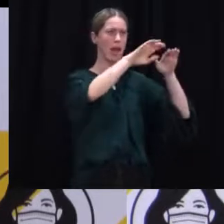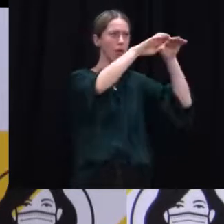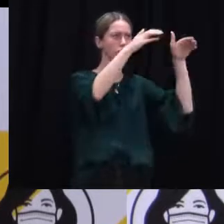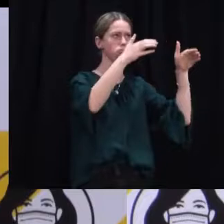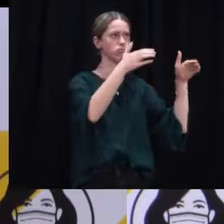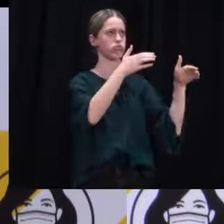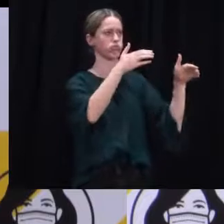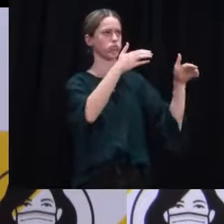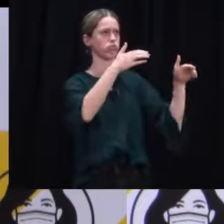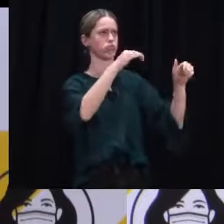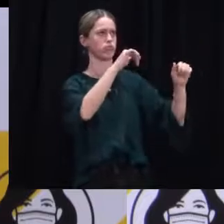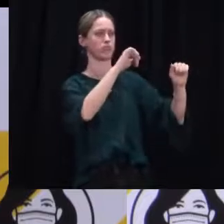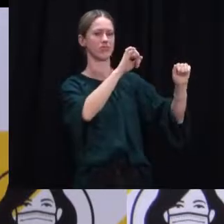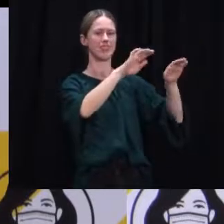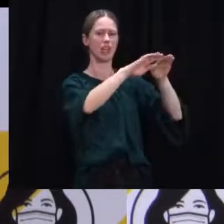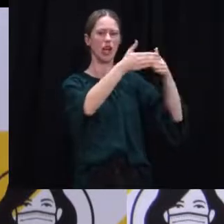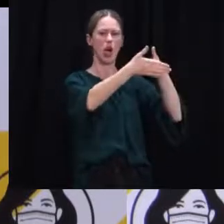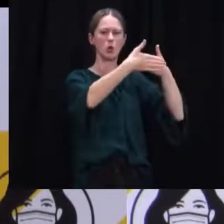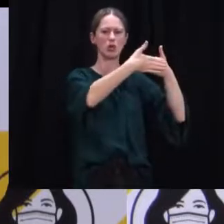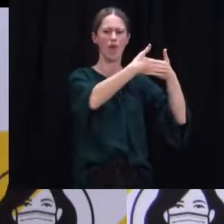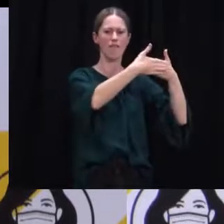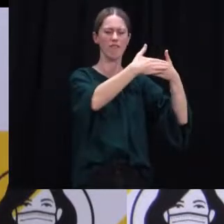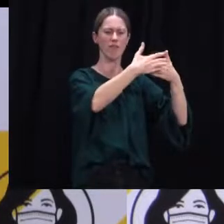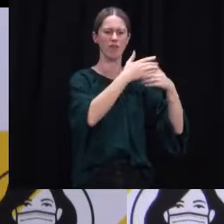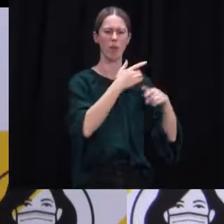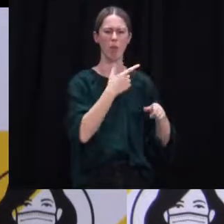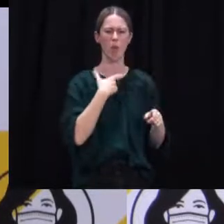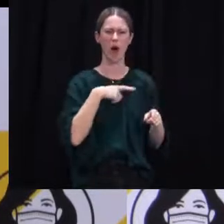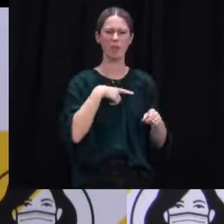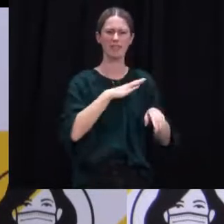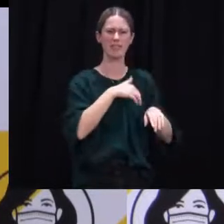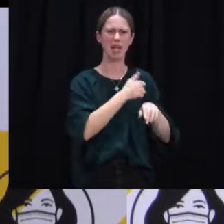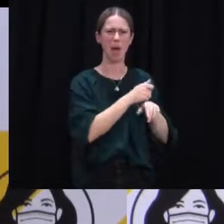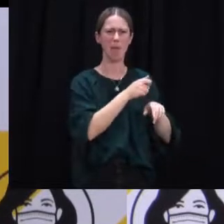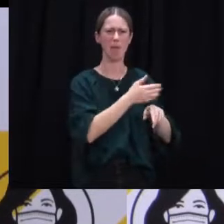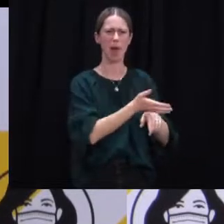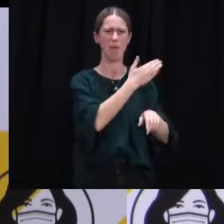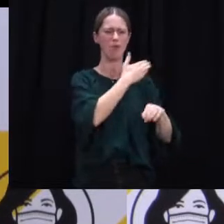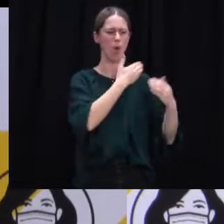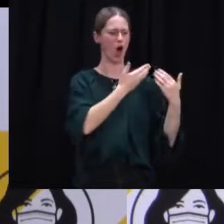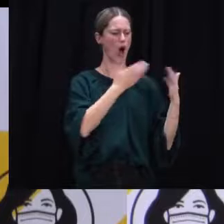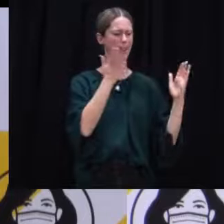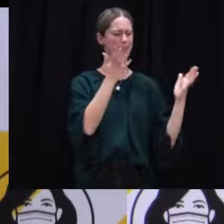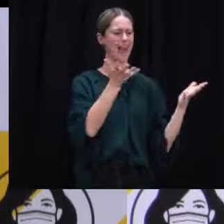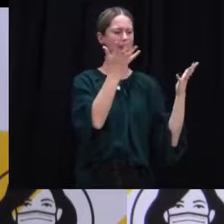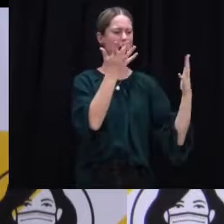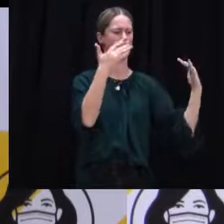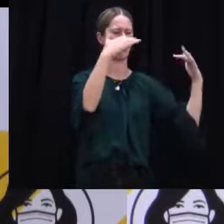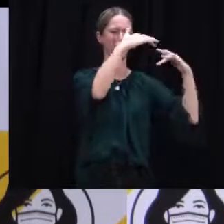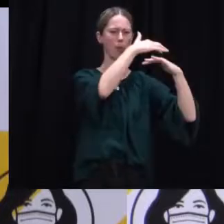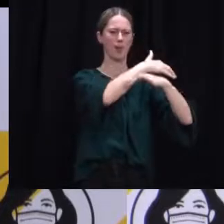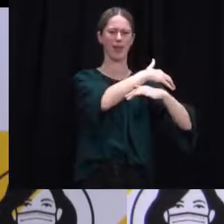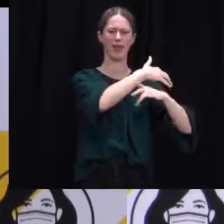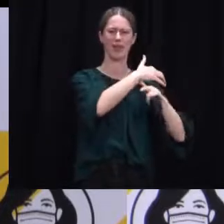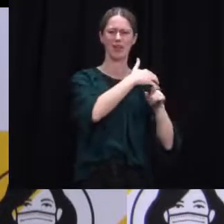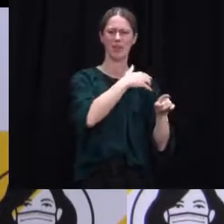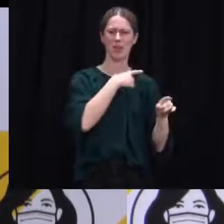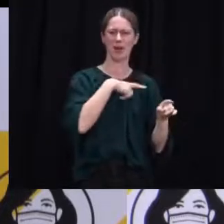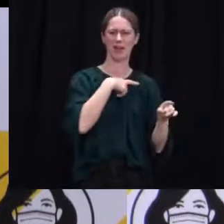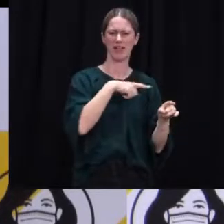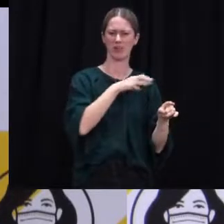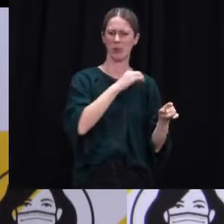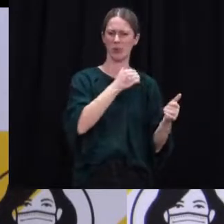saying that the setup there in the atrium is now being extended and sealed, you know, this sort of rebuilding it. Why was it